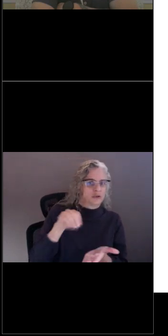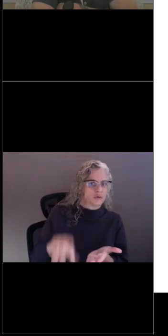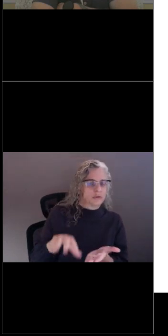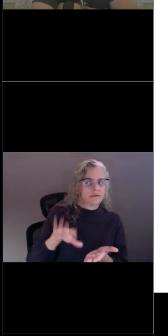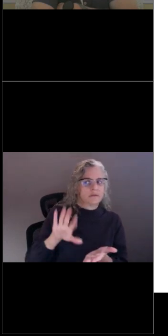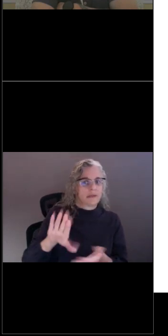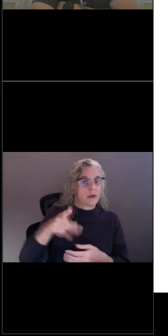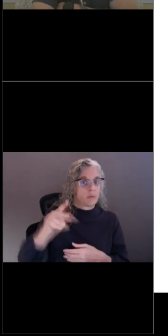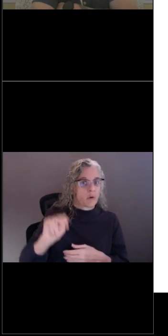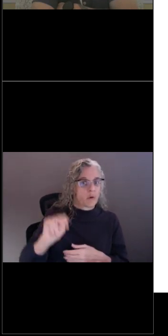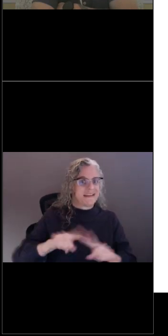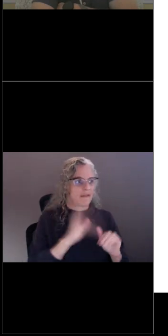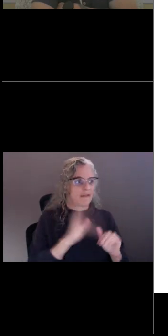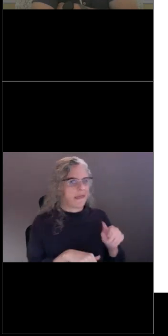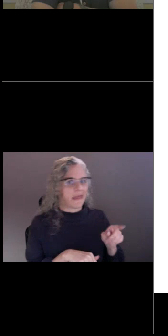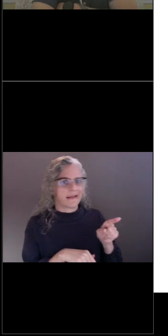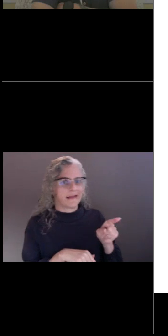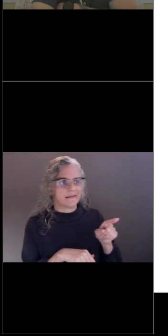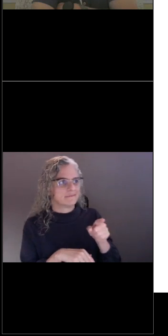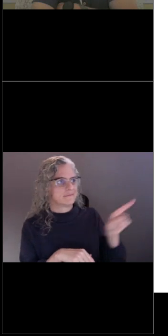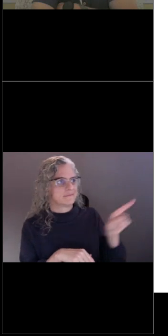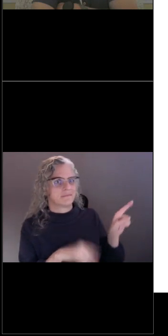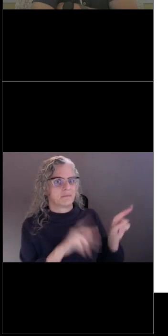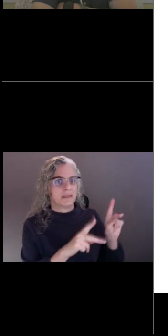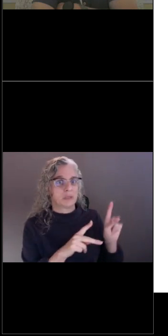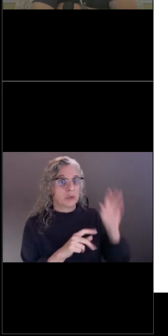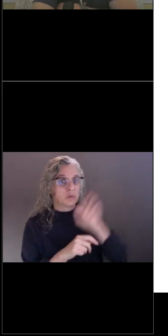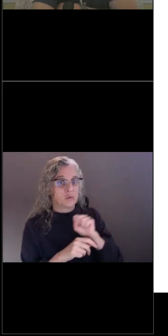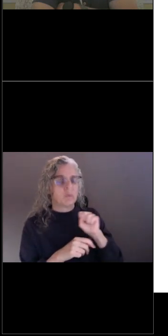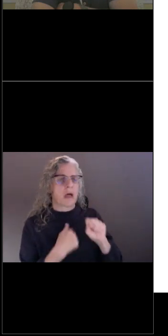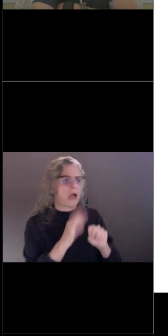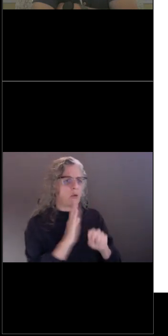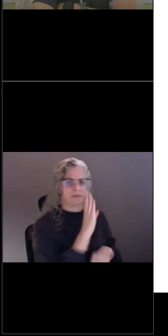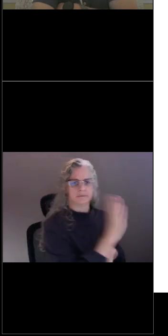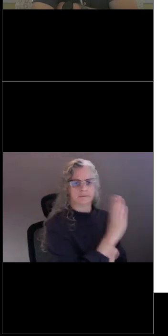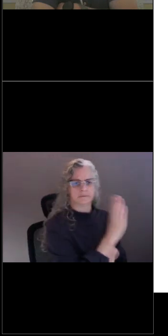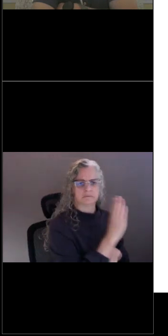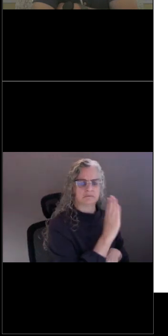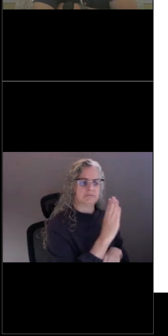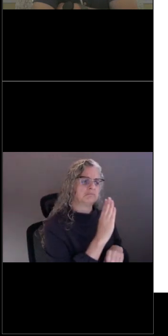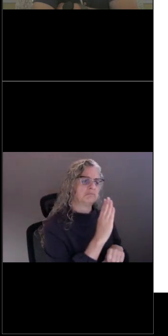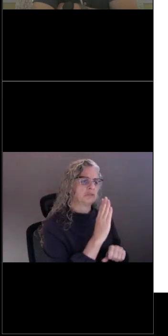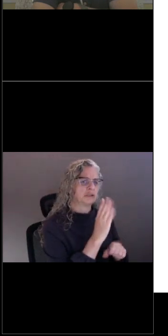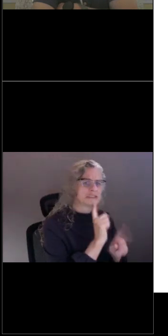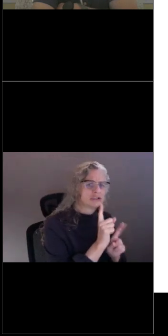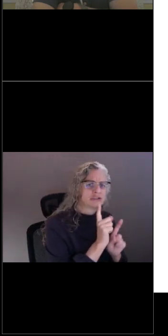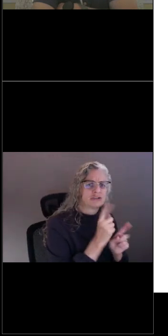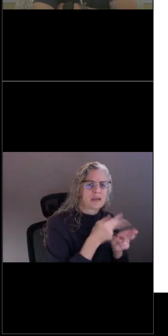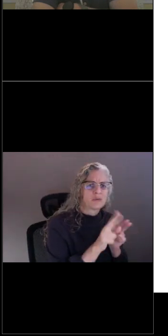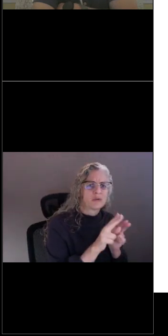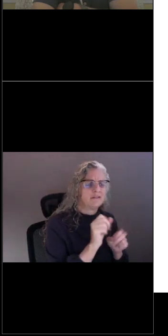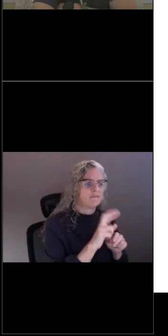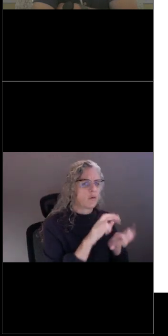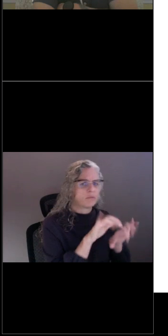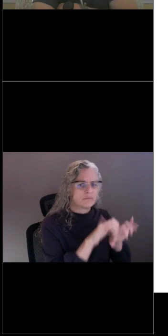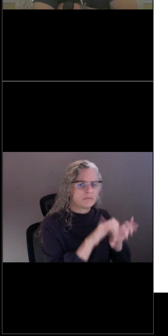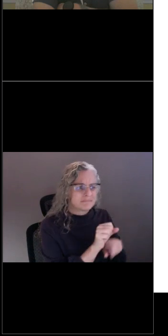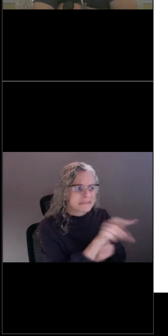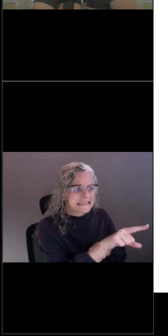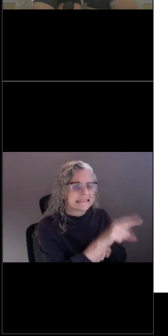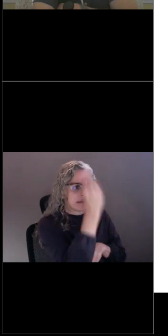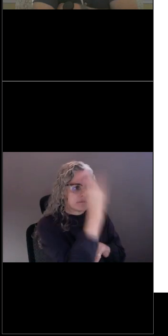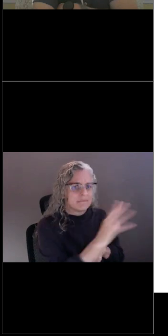different than might be generally known, I would have a conversation with my colleague about that or send them a quick message saying, hey, I just thought you should know this. These are